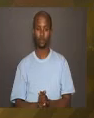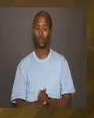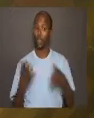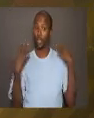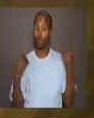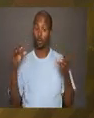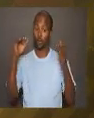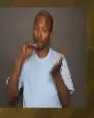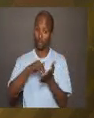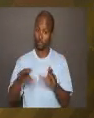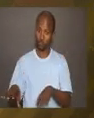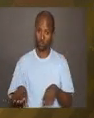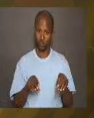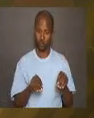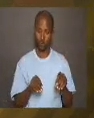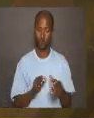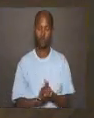Hello again, students.